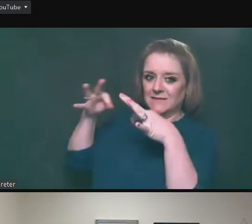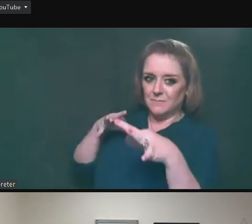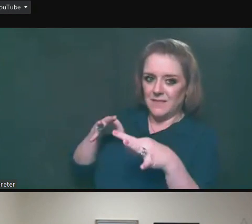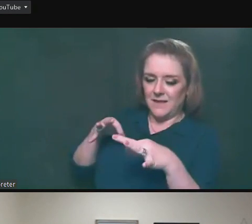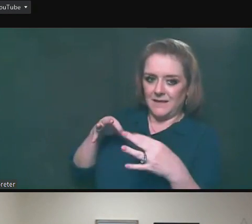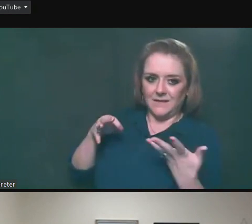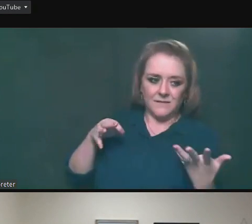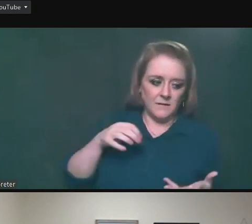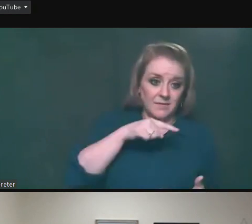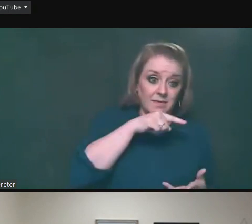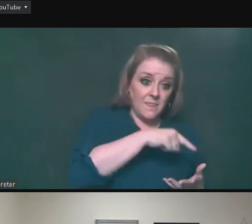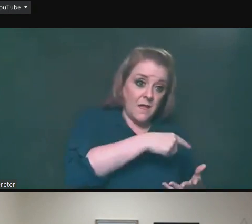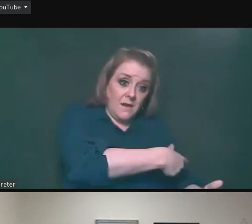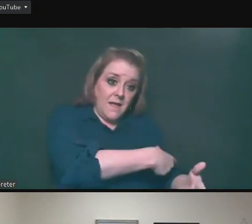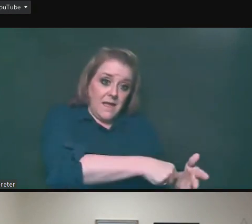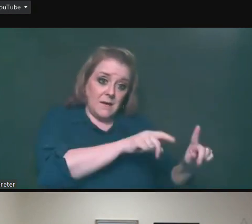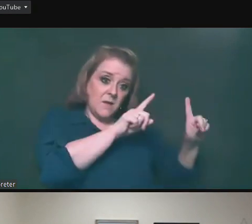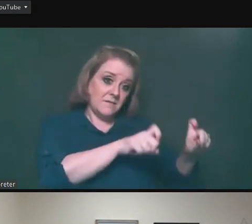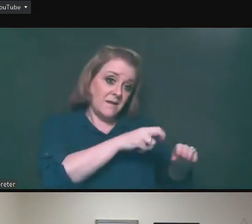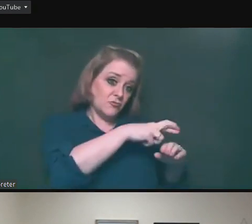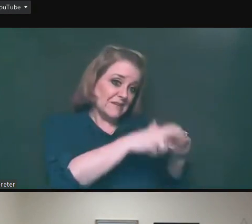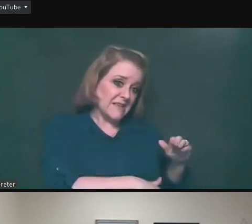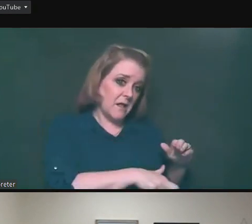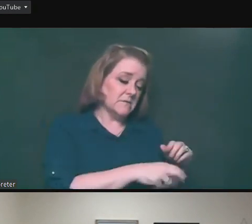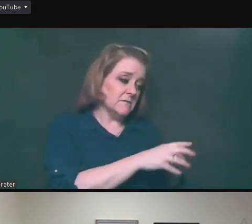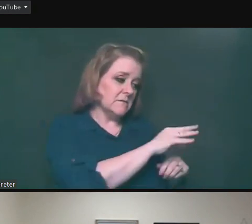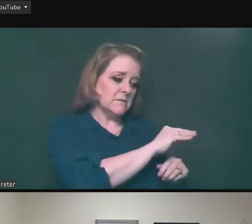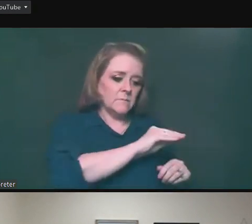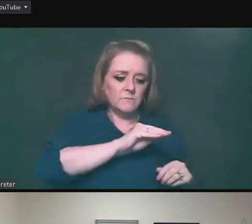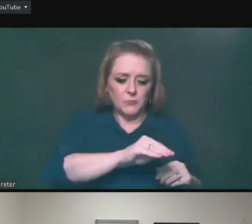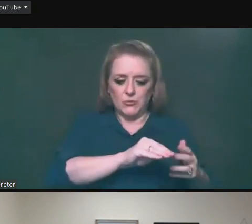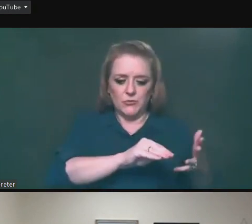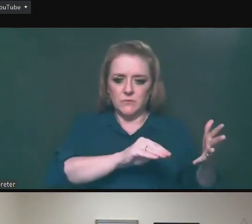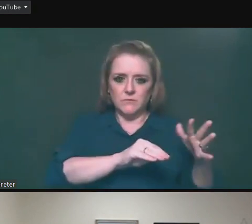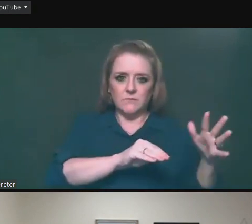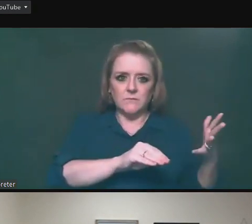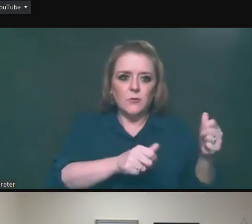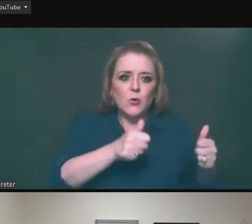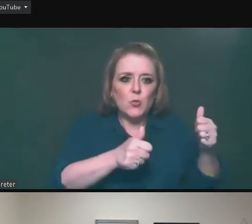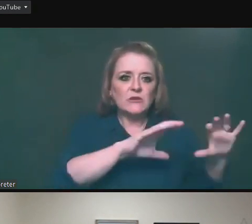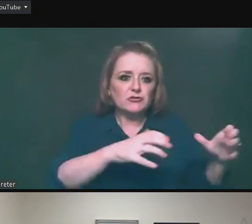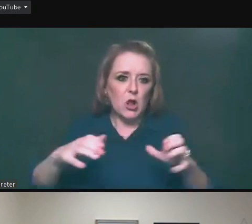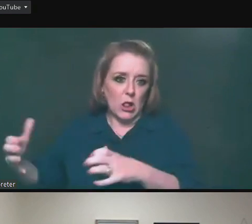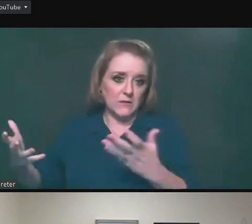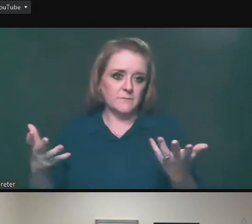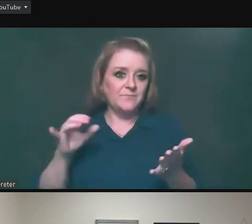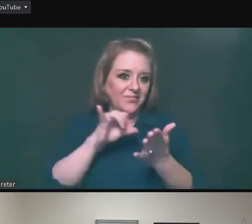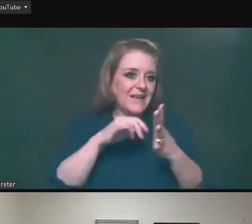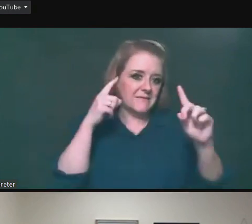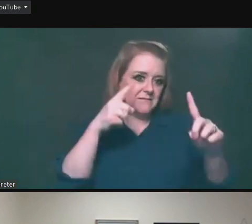What column do we put this in, and how do we chase that down? That's the guidance we're waiting on from the state.